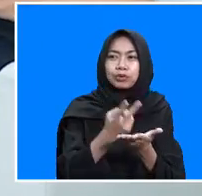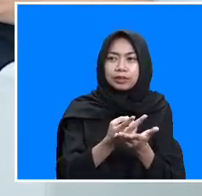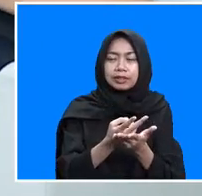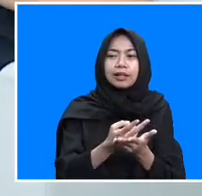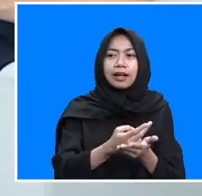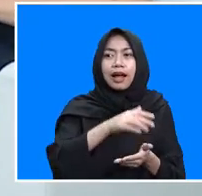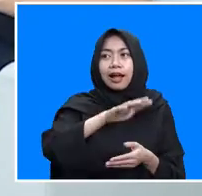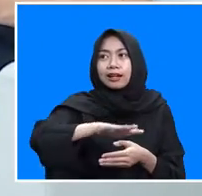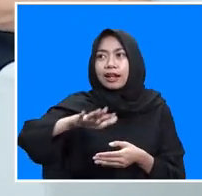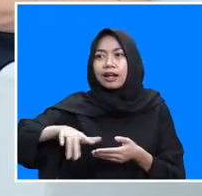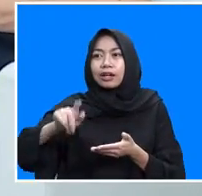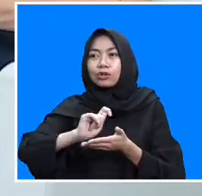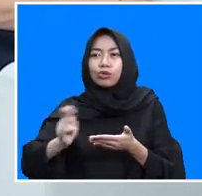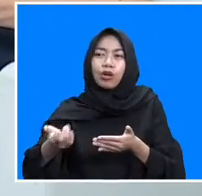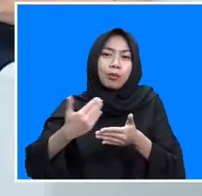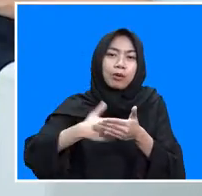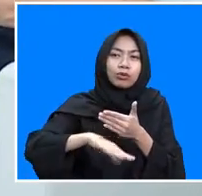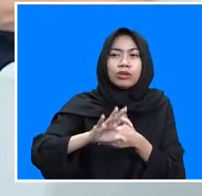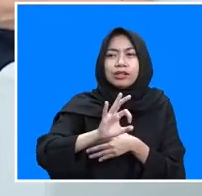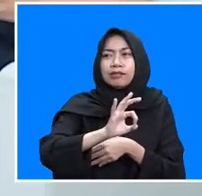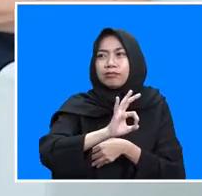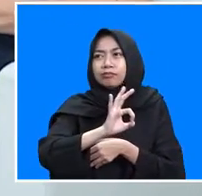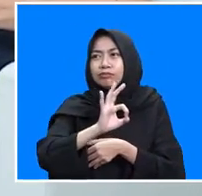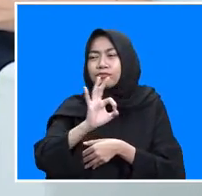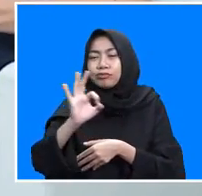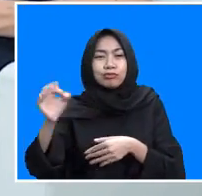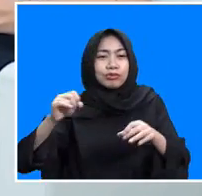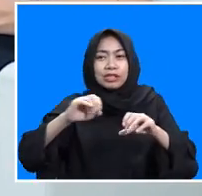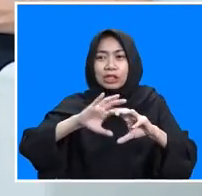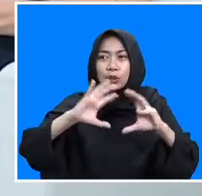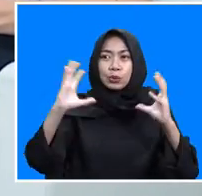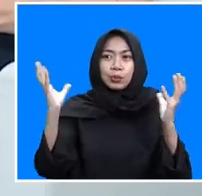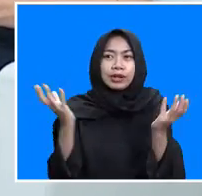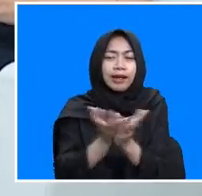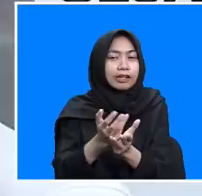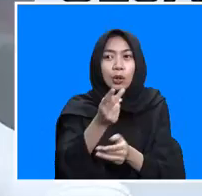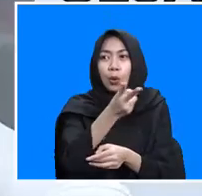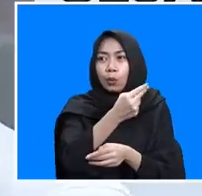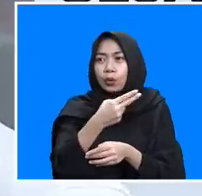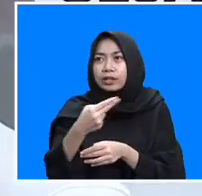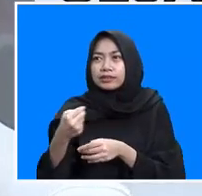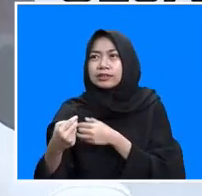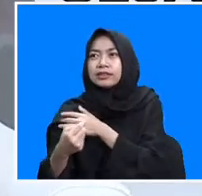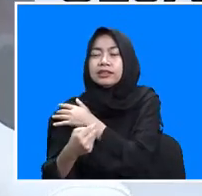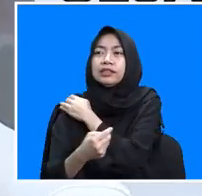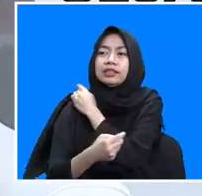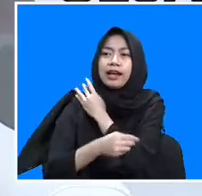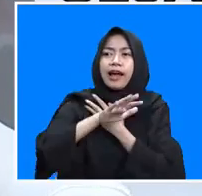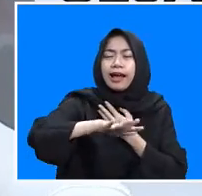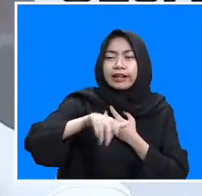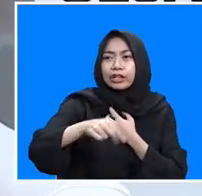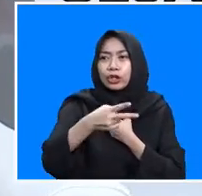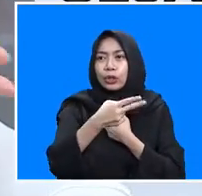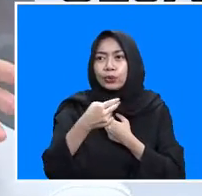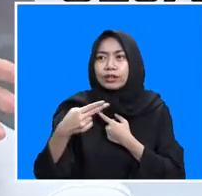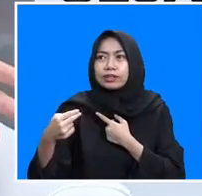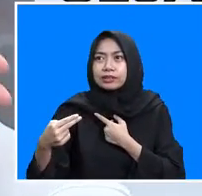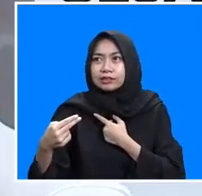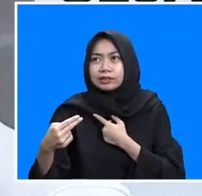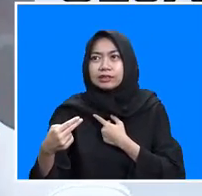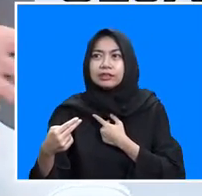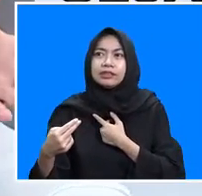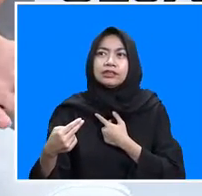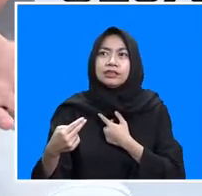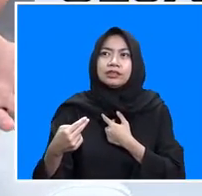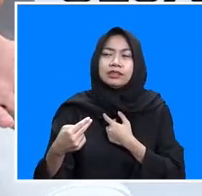had a lot of millions and millions of children, you know, around the world and in Indonesia, who have, you know, have been out of